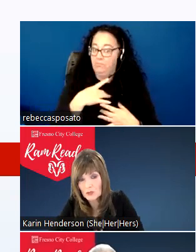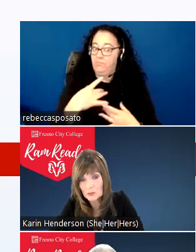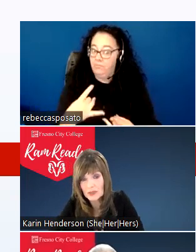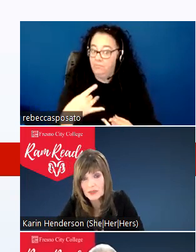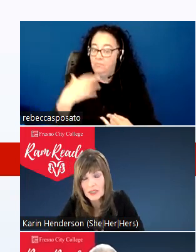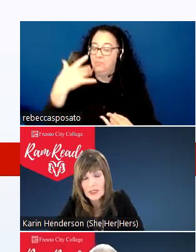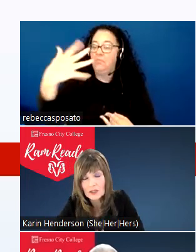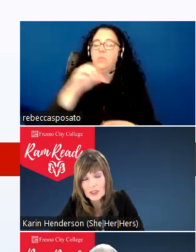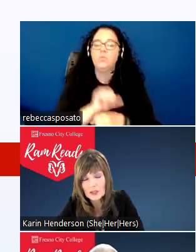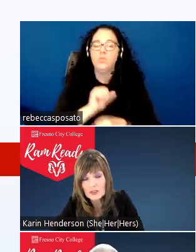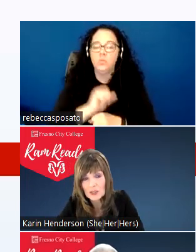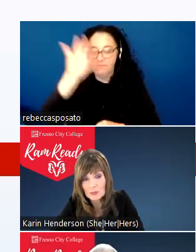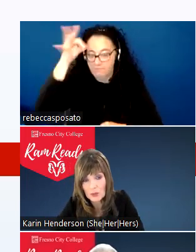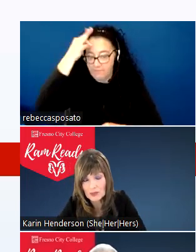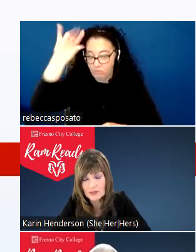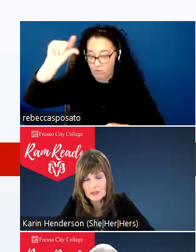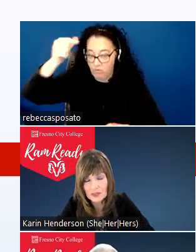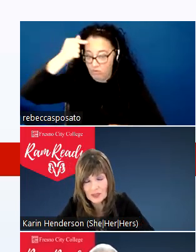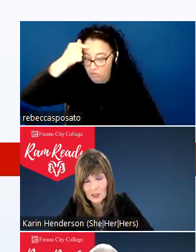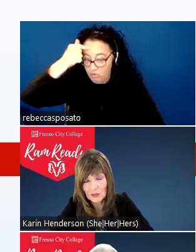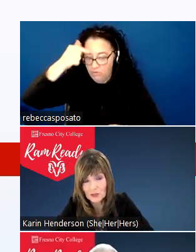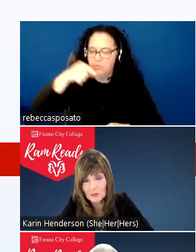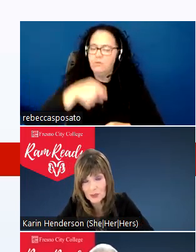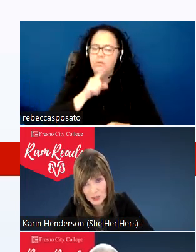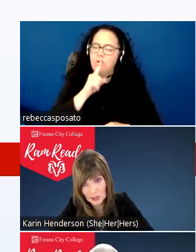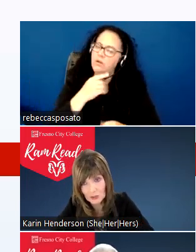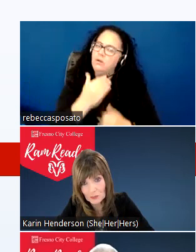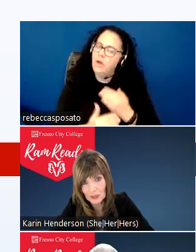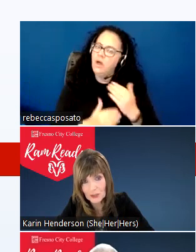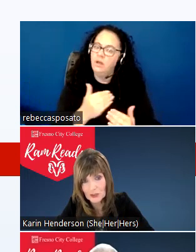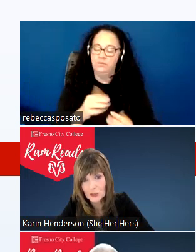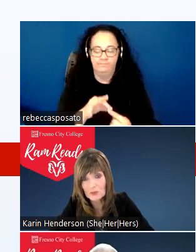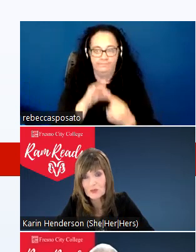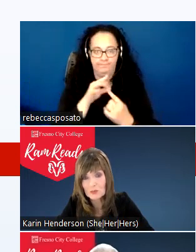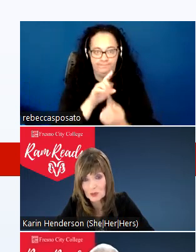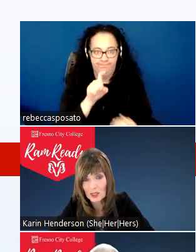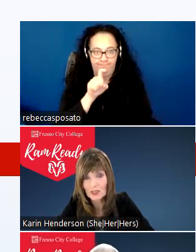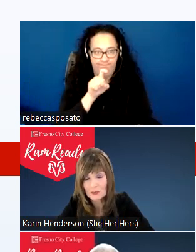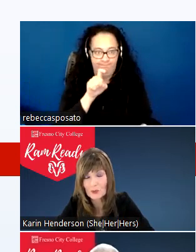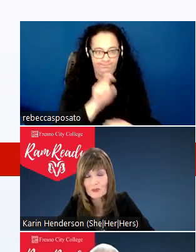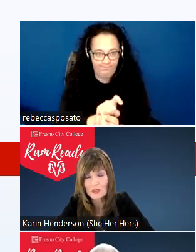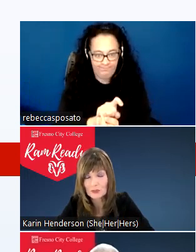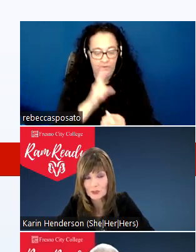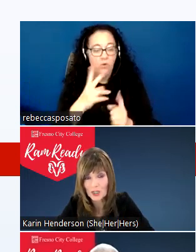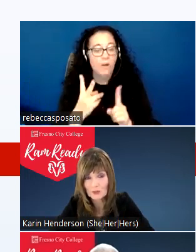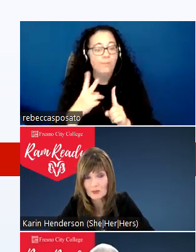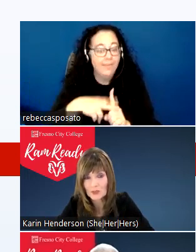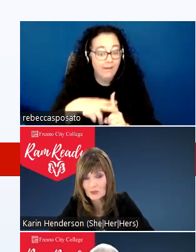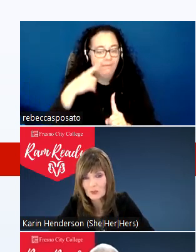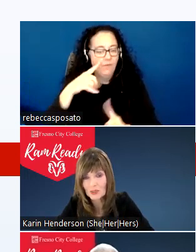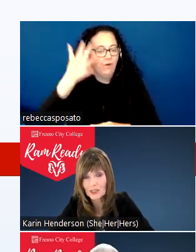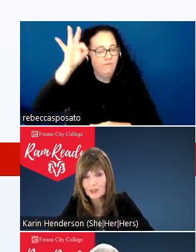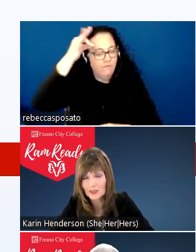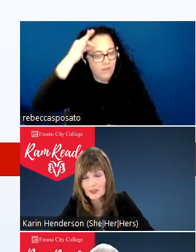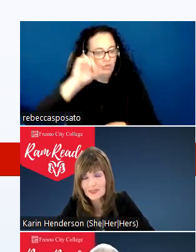federal government, there is a process that they are very particular about in terms of applying for a federal job. If you've